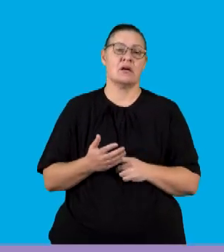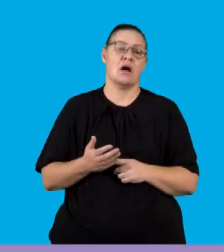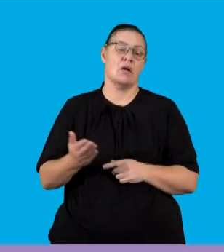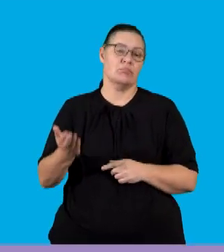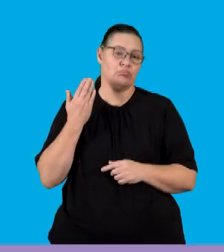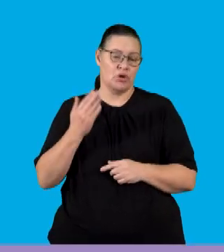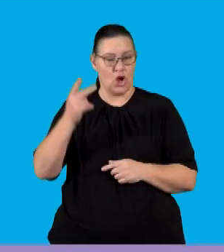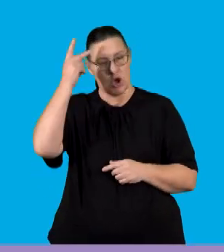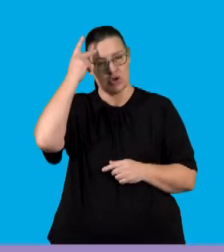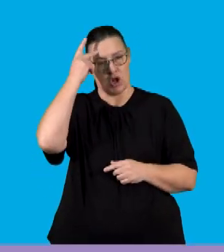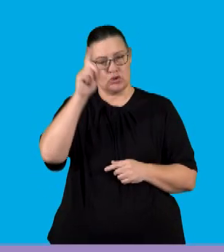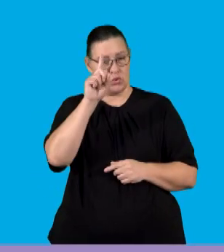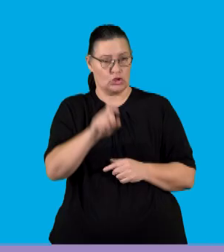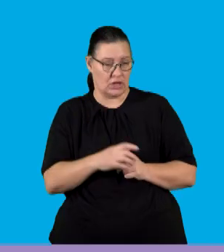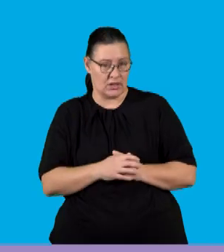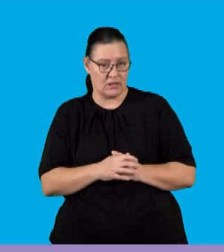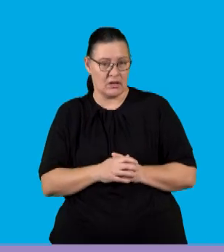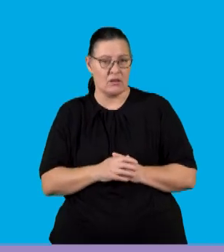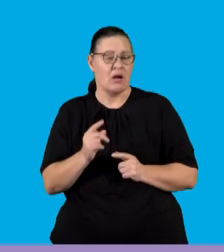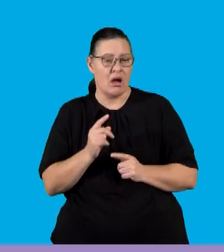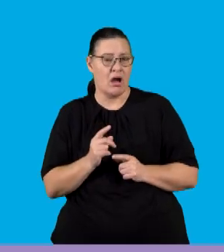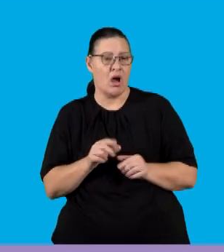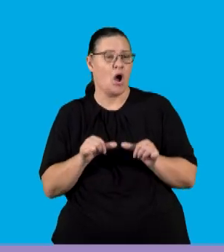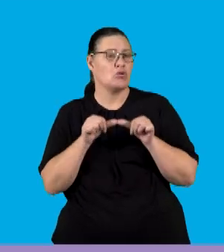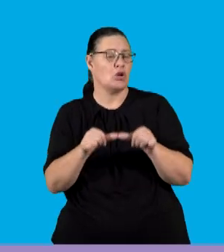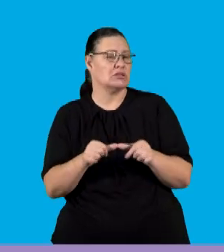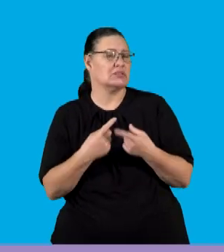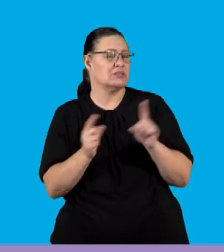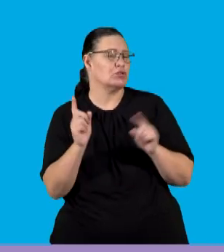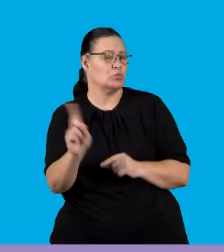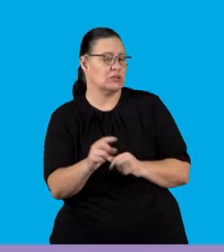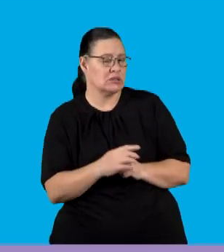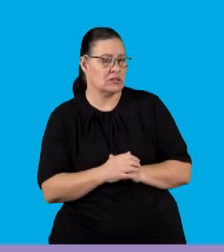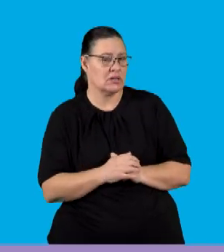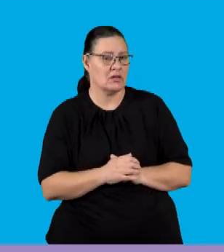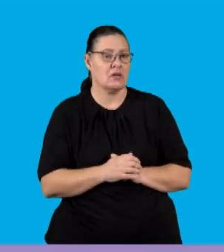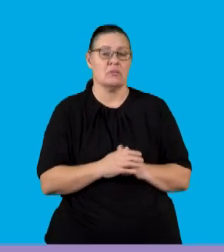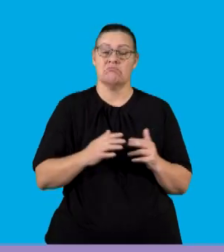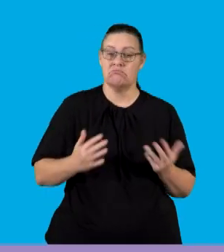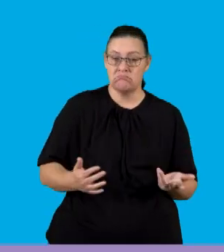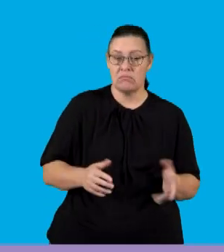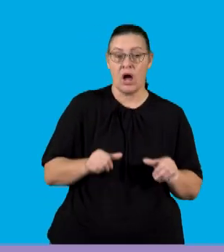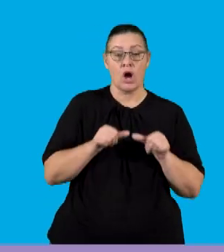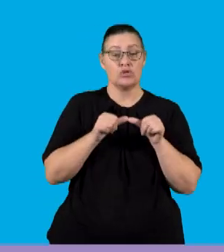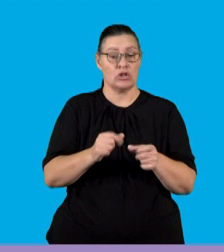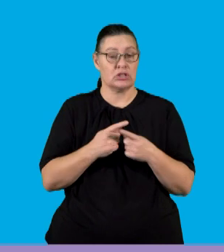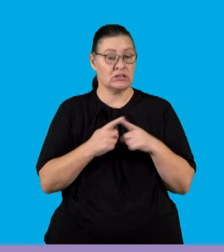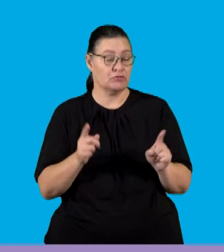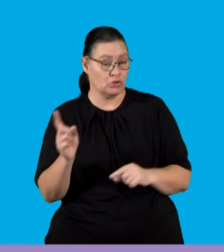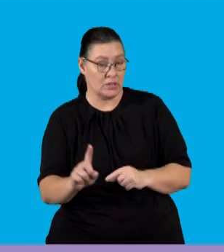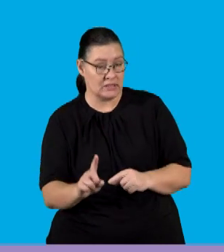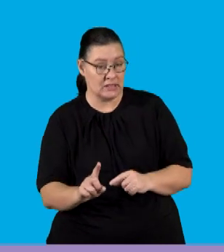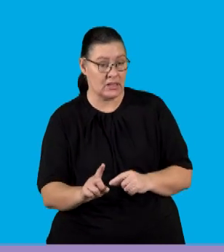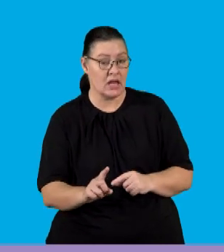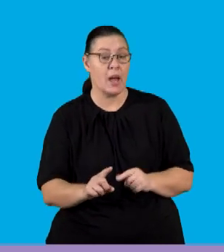the pre-knowledge questions. Now, what was the constant difference here, if you can remember? Well, that constant